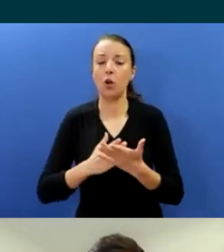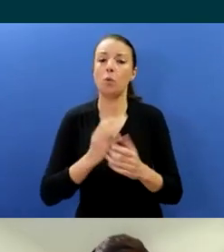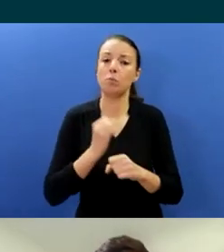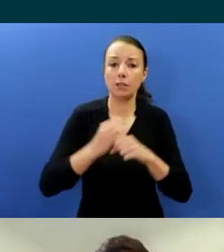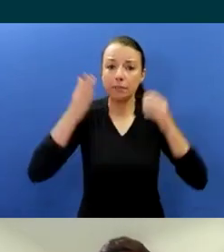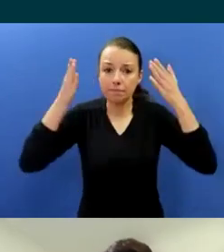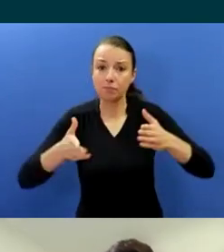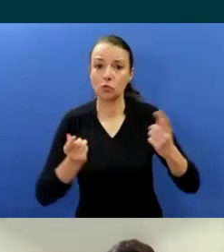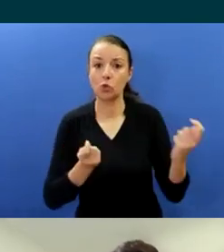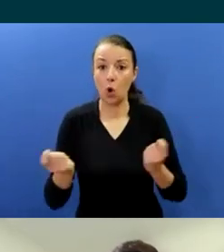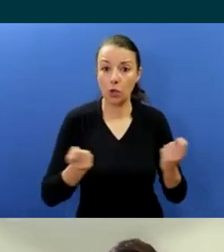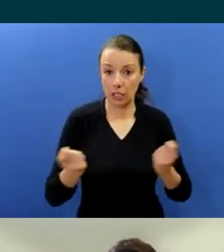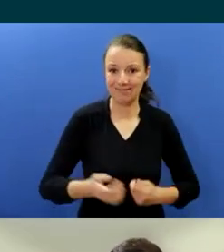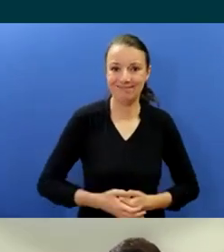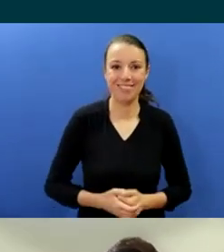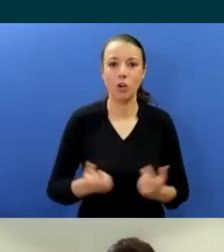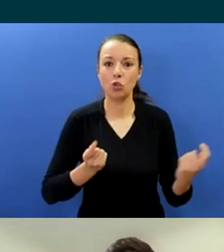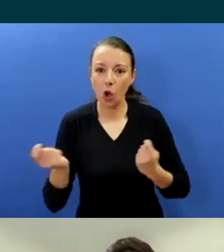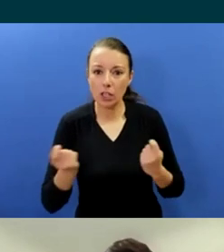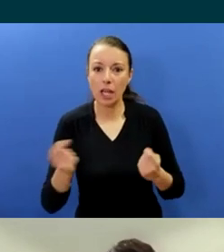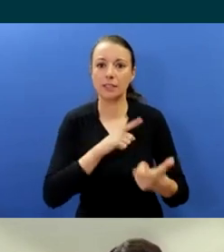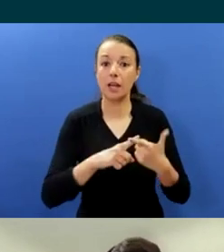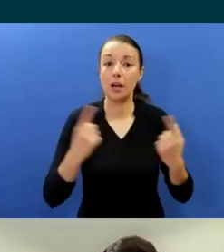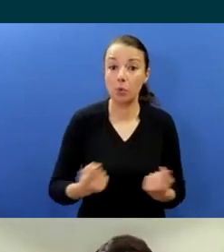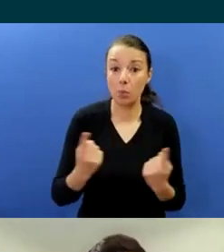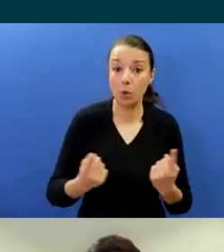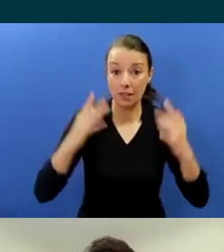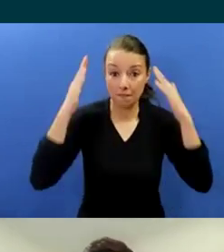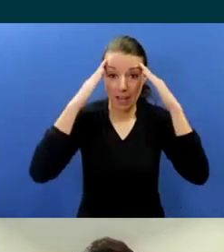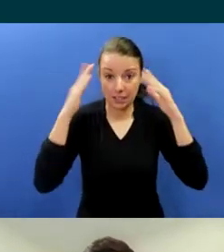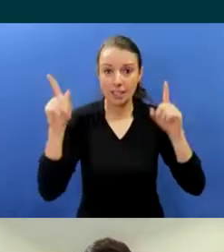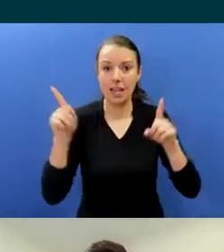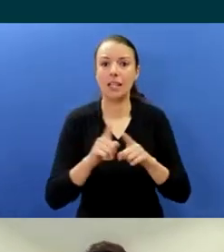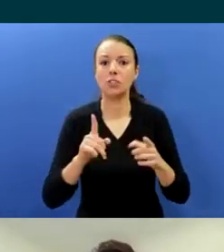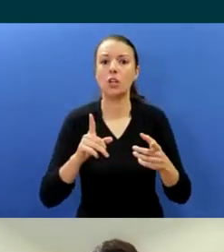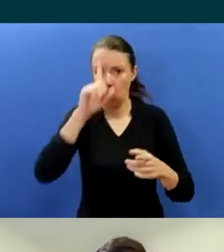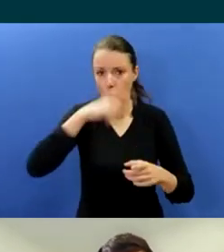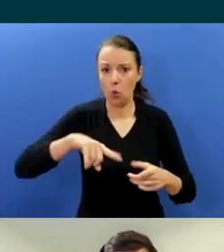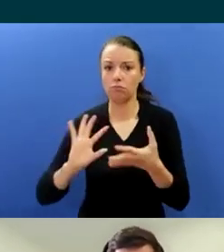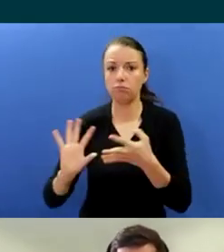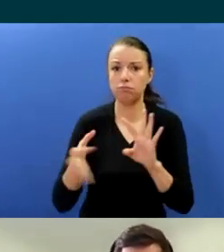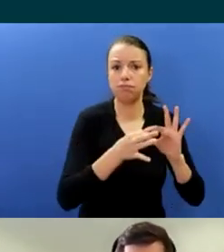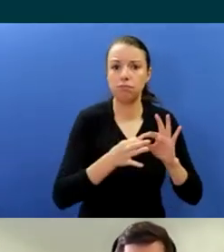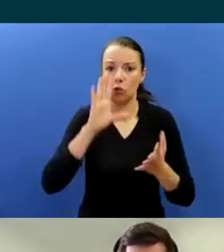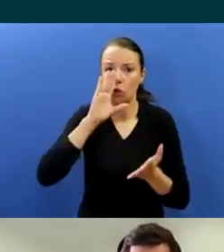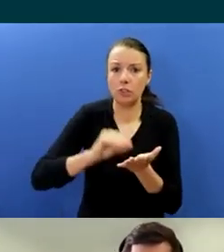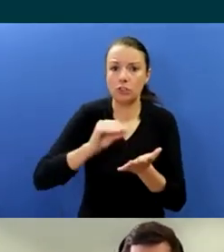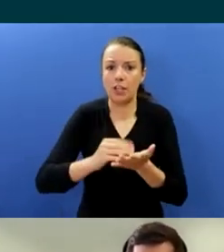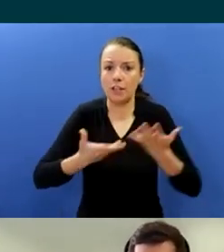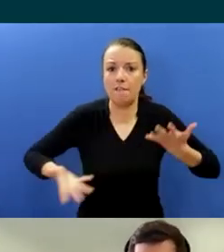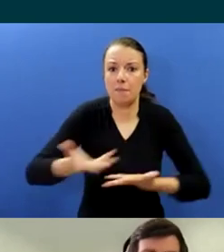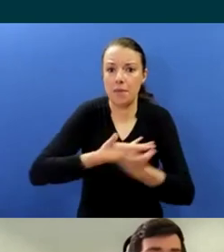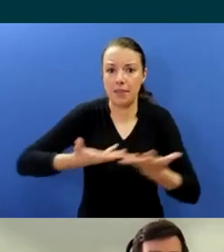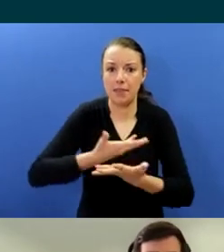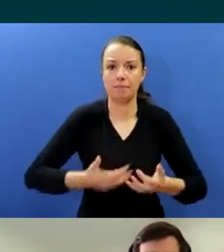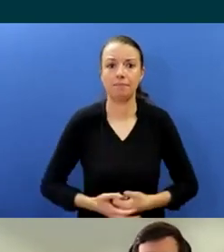participation, promoting knowledge exchange and networking in the administration. It is rare that we ourselves take